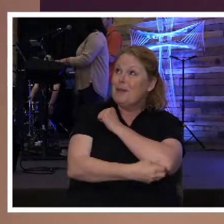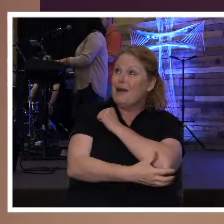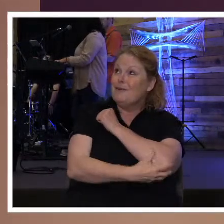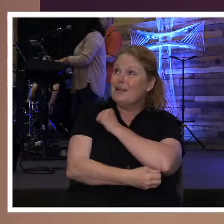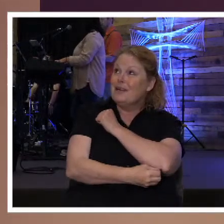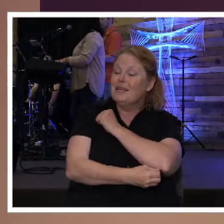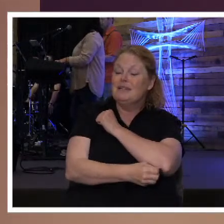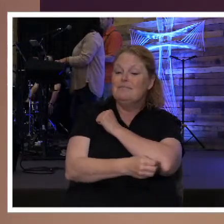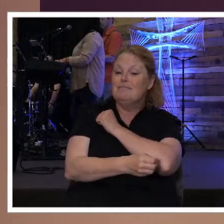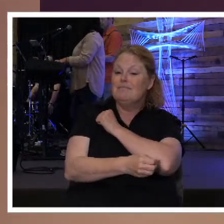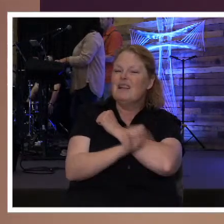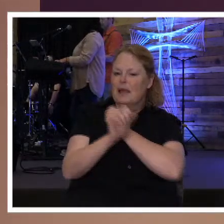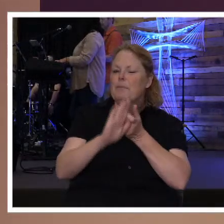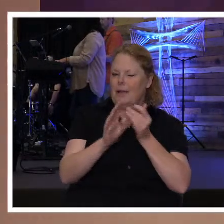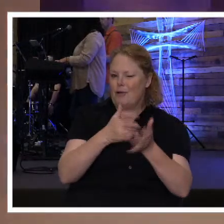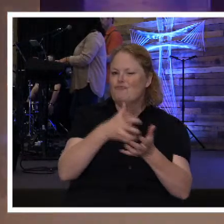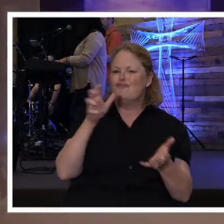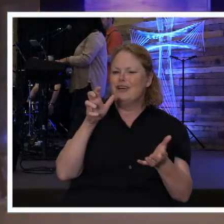might be rich.